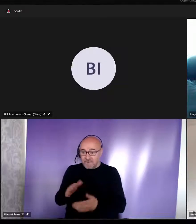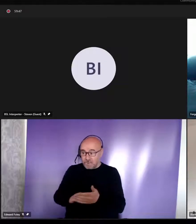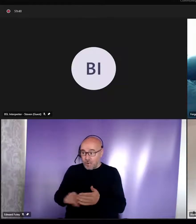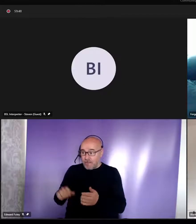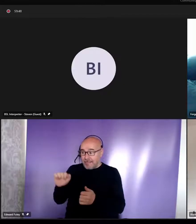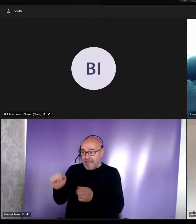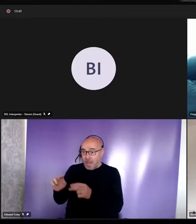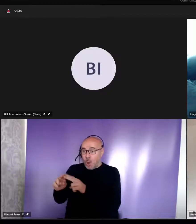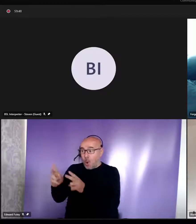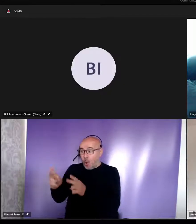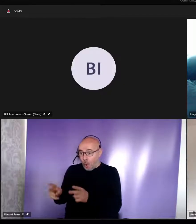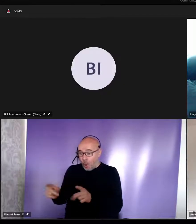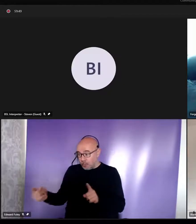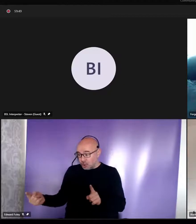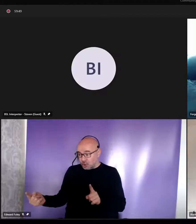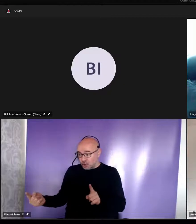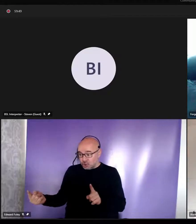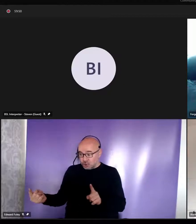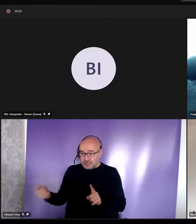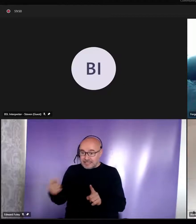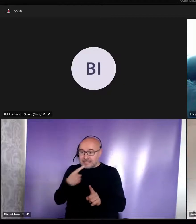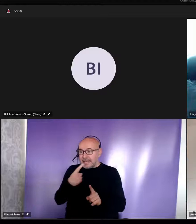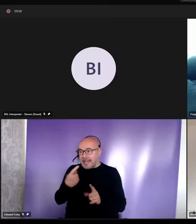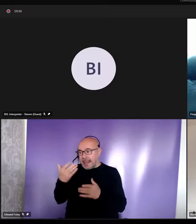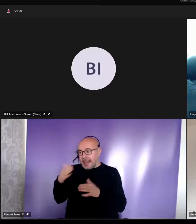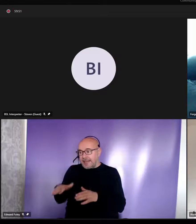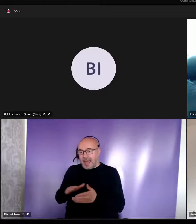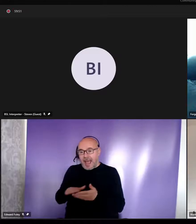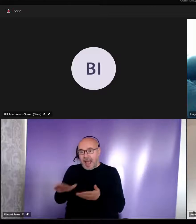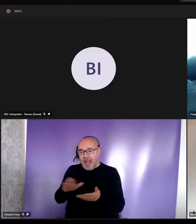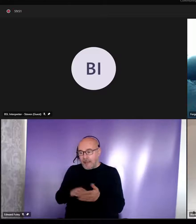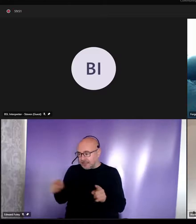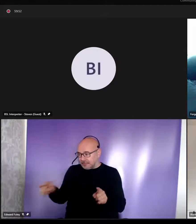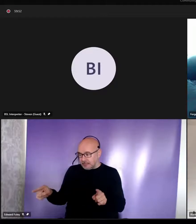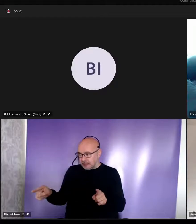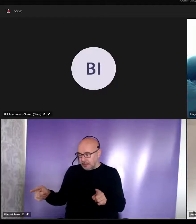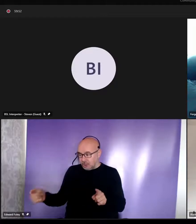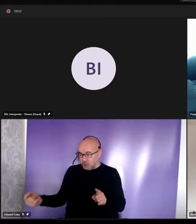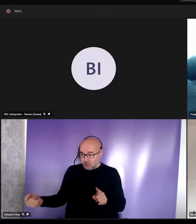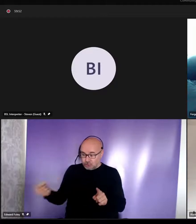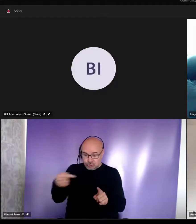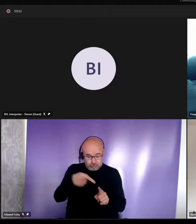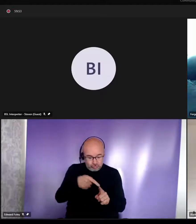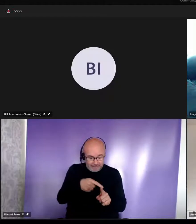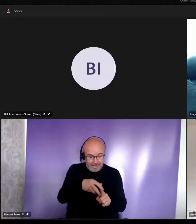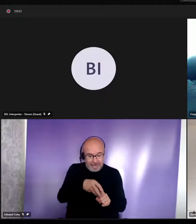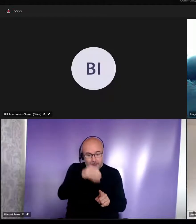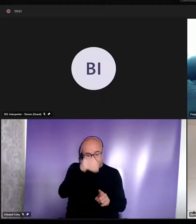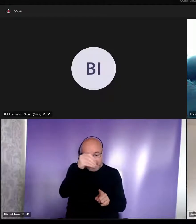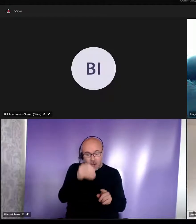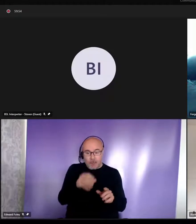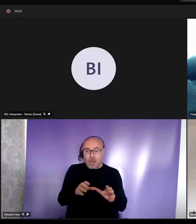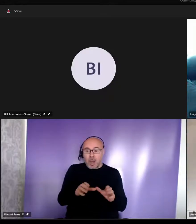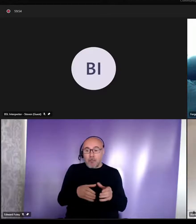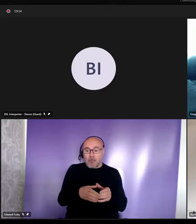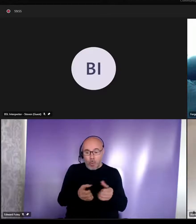in Hamilton and then perhaps reverse their steps, go into a site or a premise, etc. And that's a